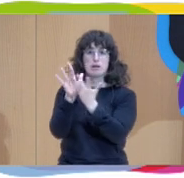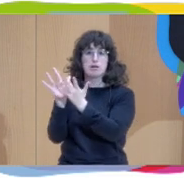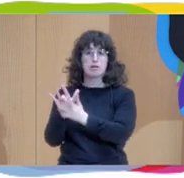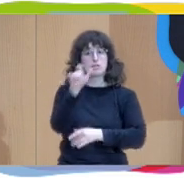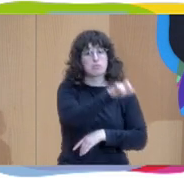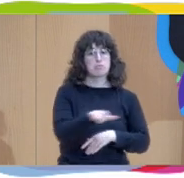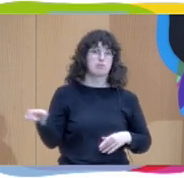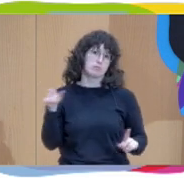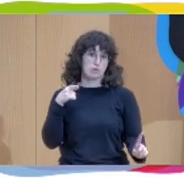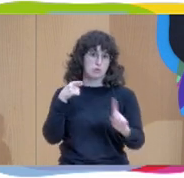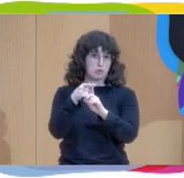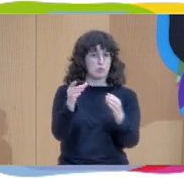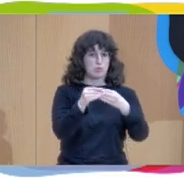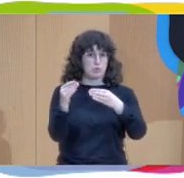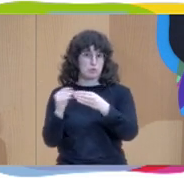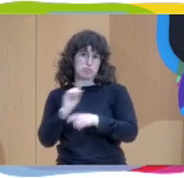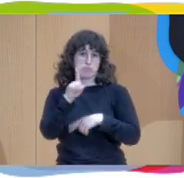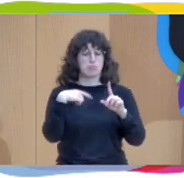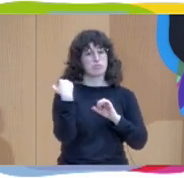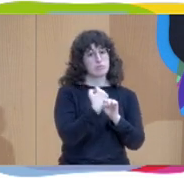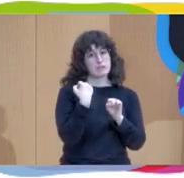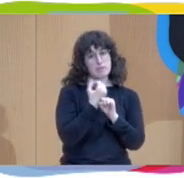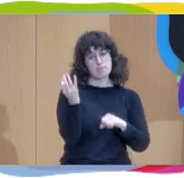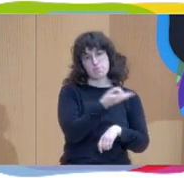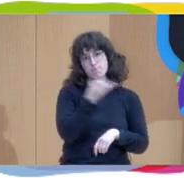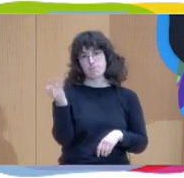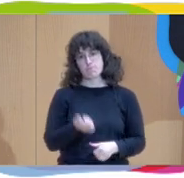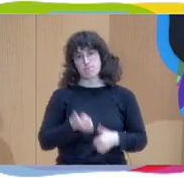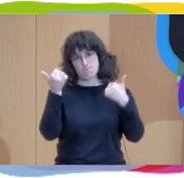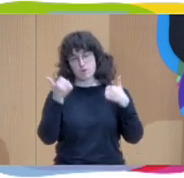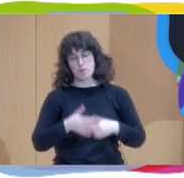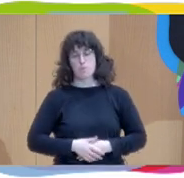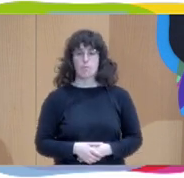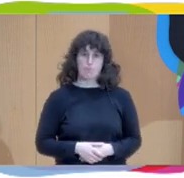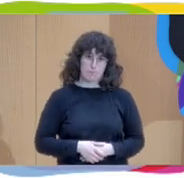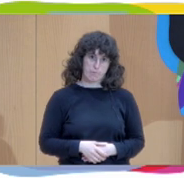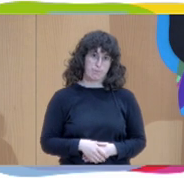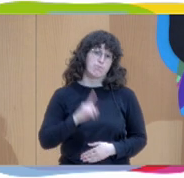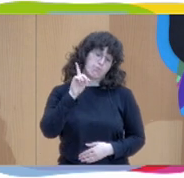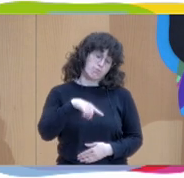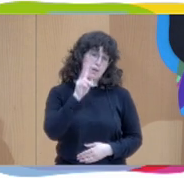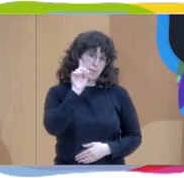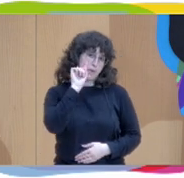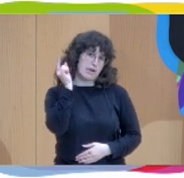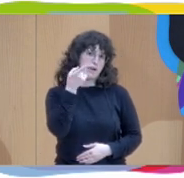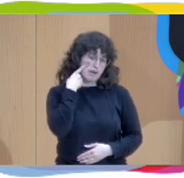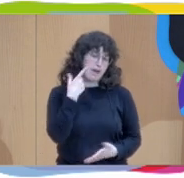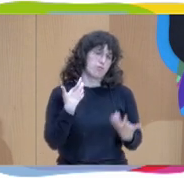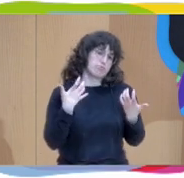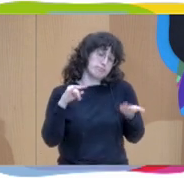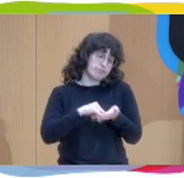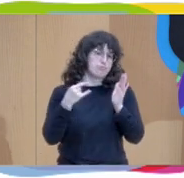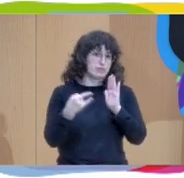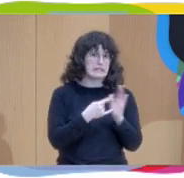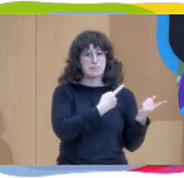there were also discussions that the system here needs some change, and it was a motivational